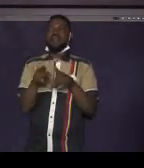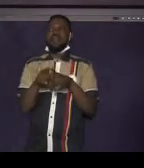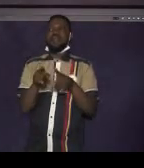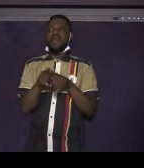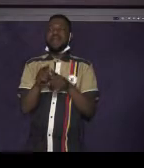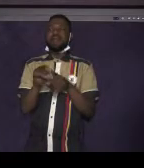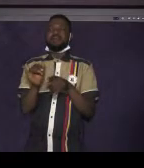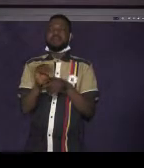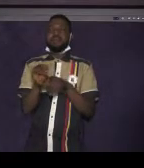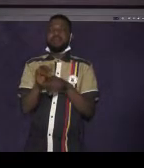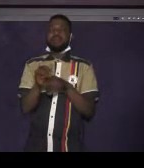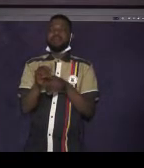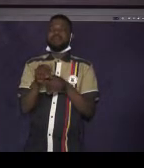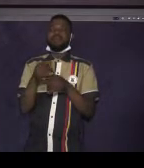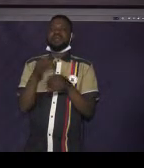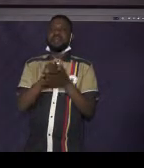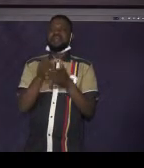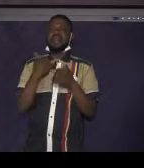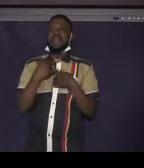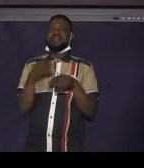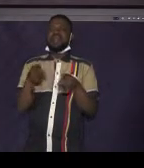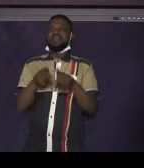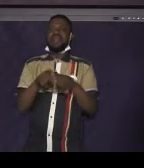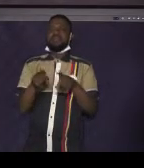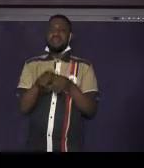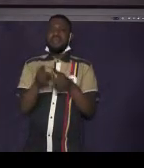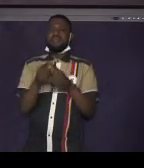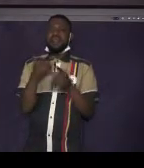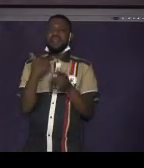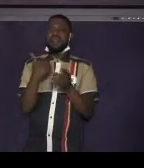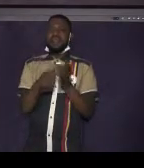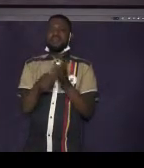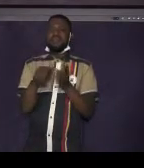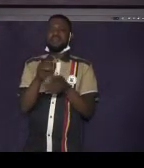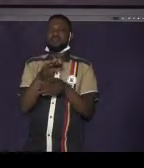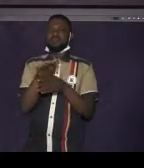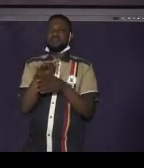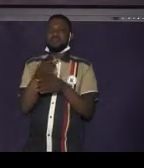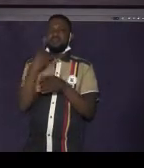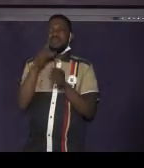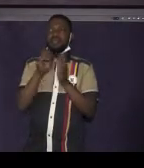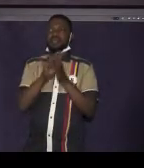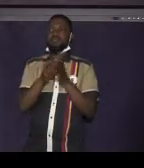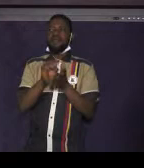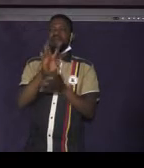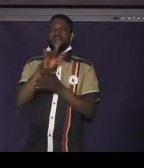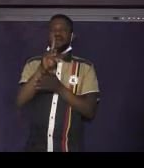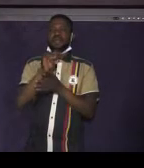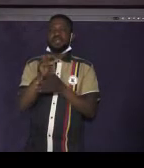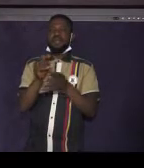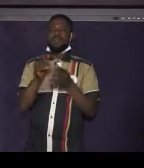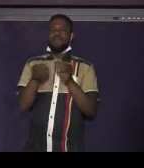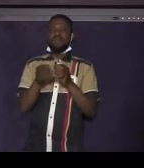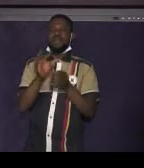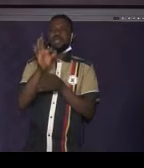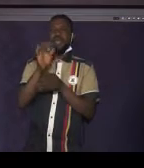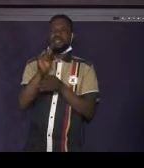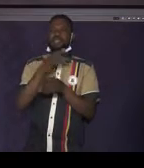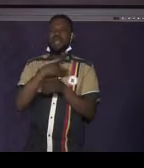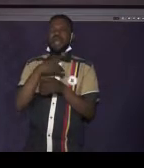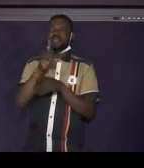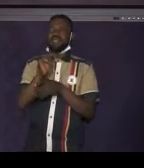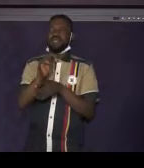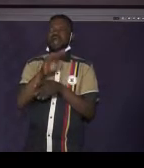like terms are terms that have the same letters. For instance, 40, 90, and